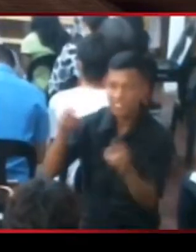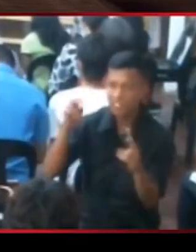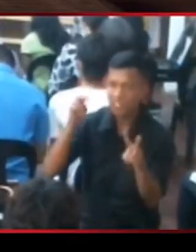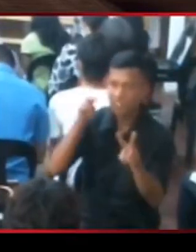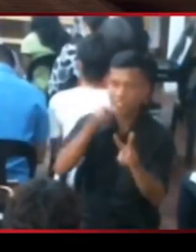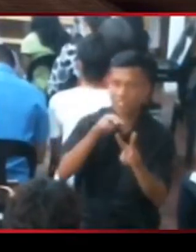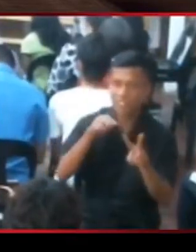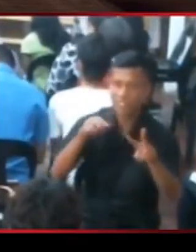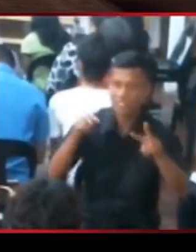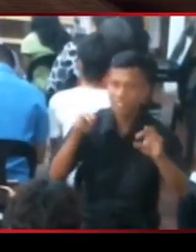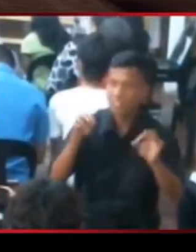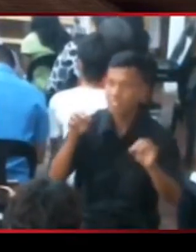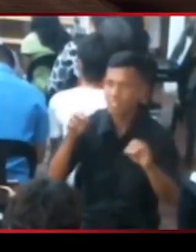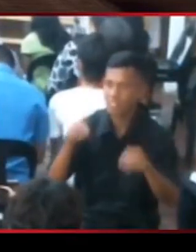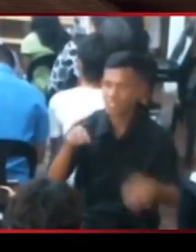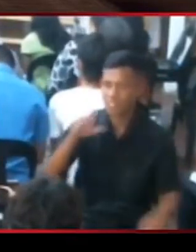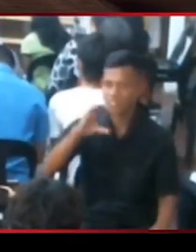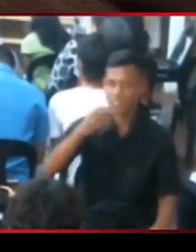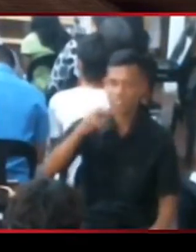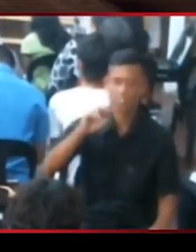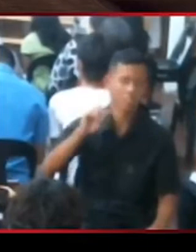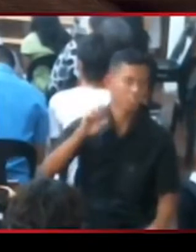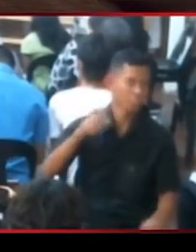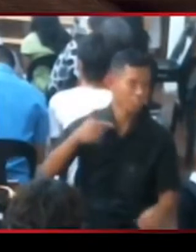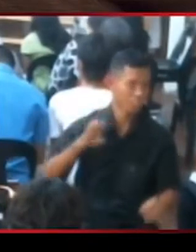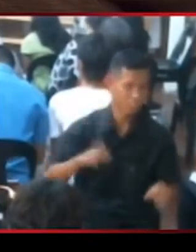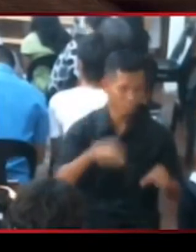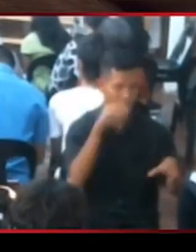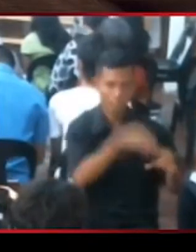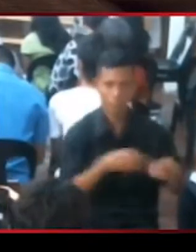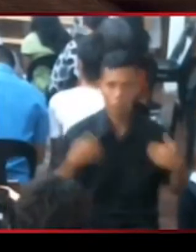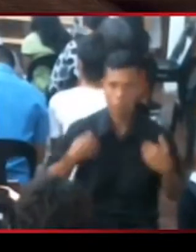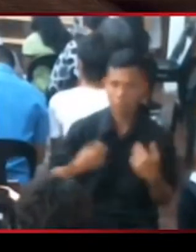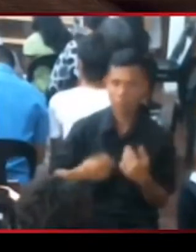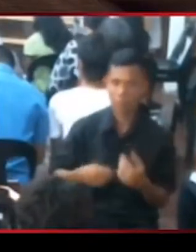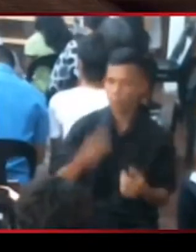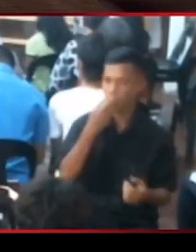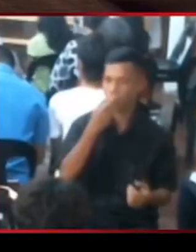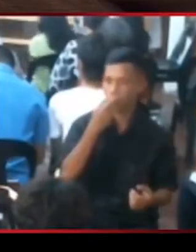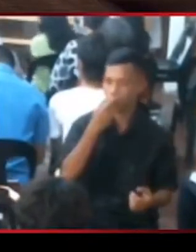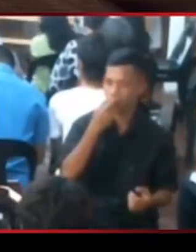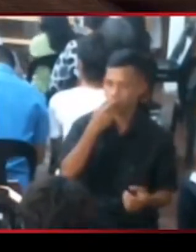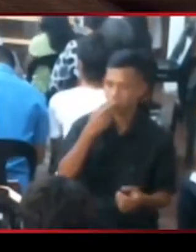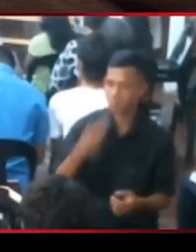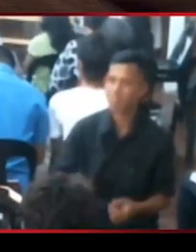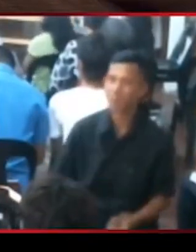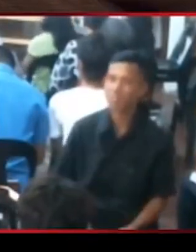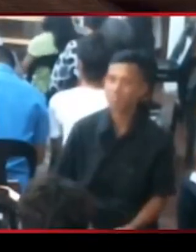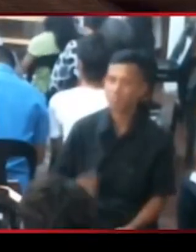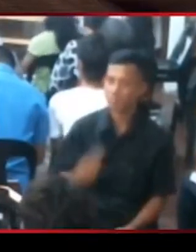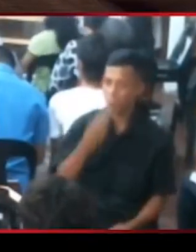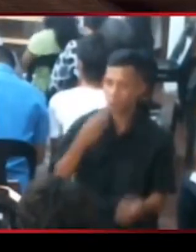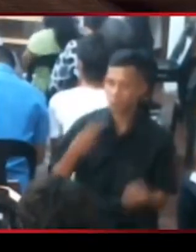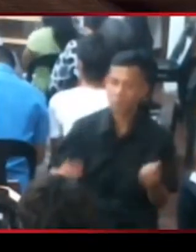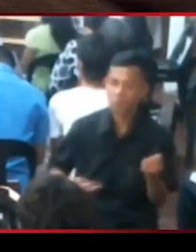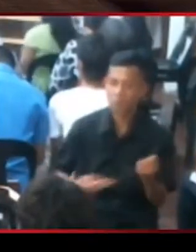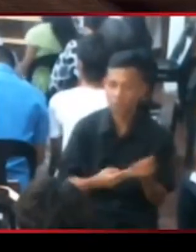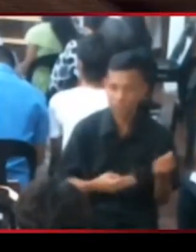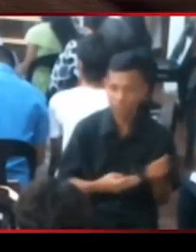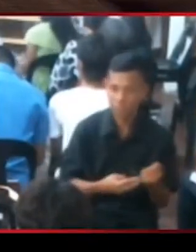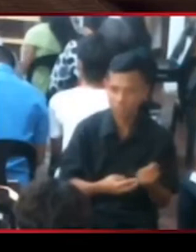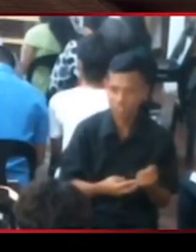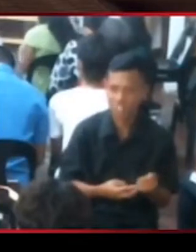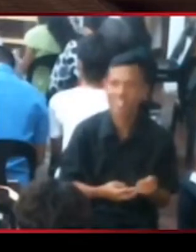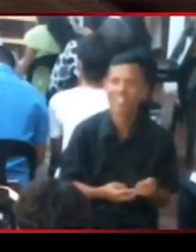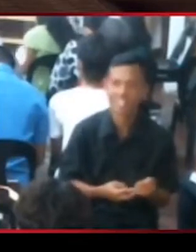So, spiritually, we read here in verse 22, be ye